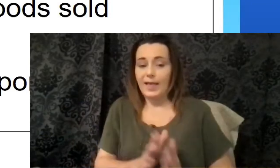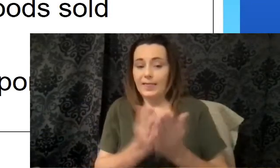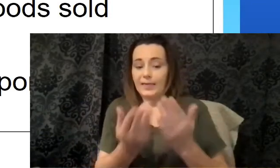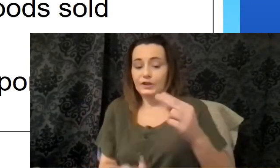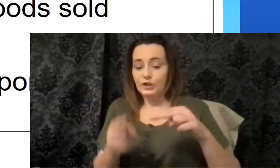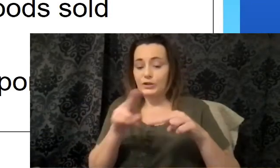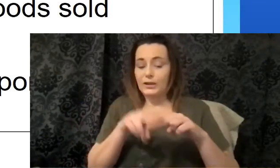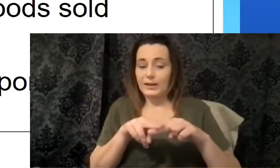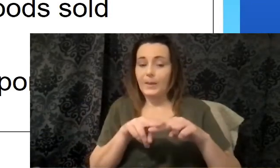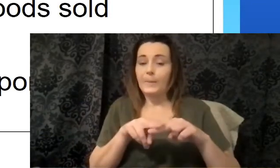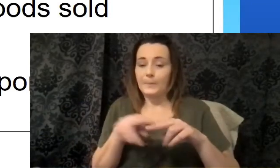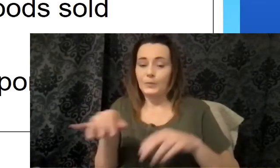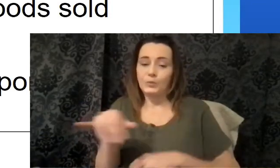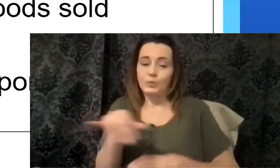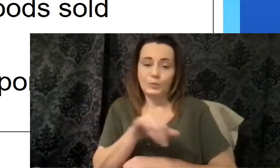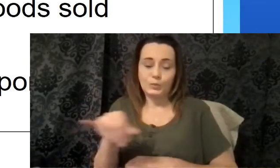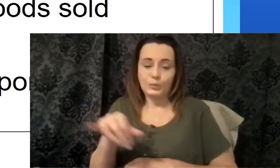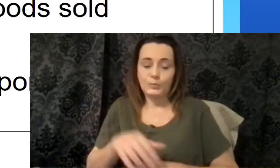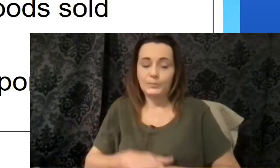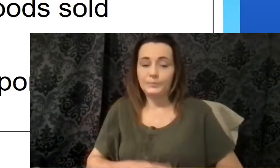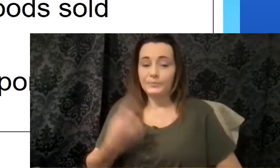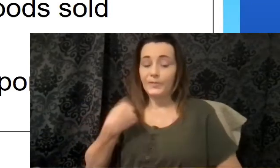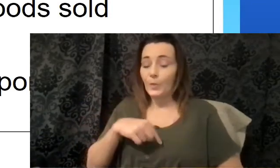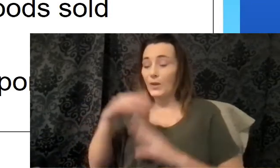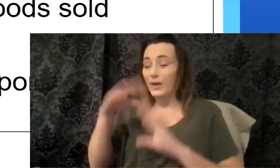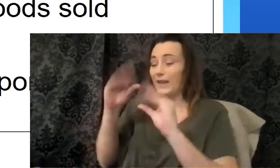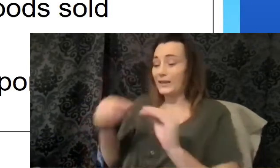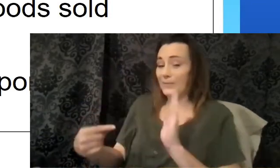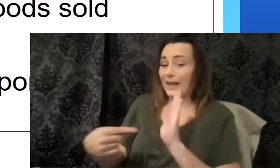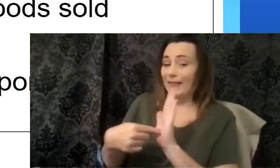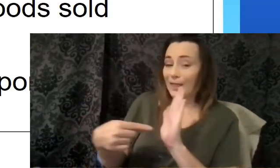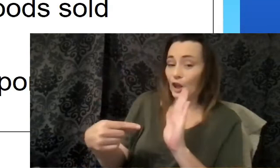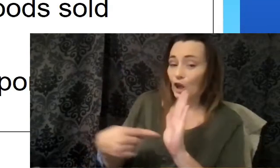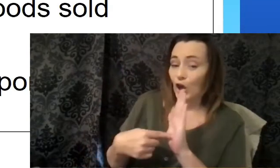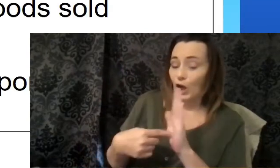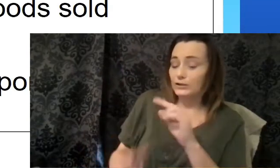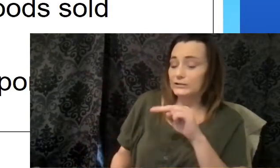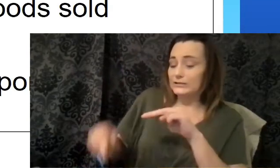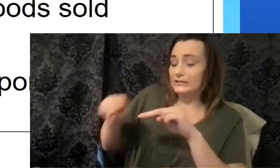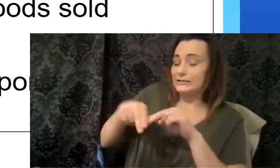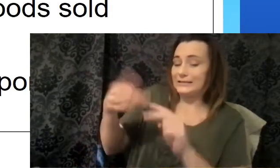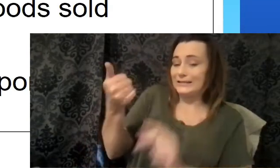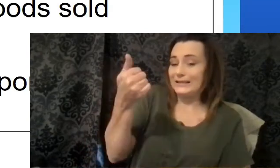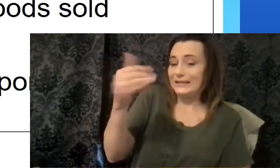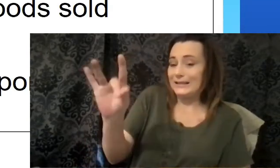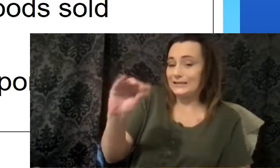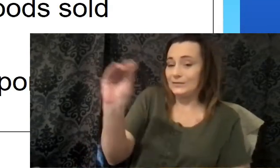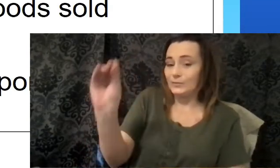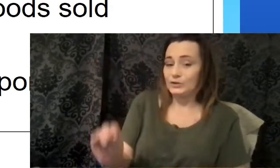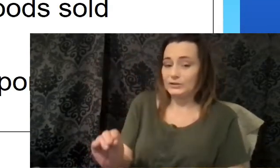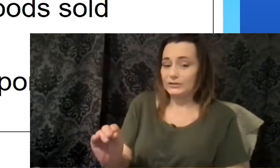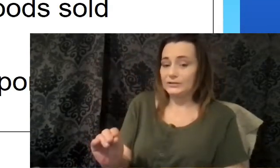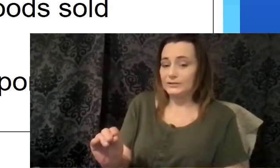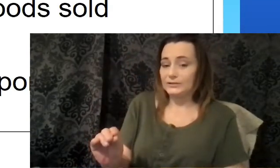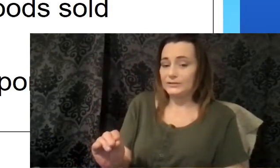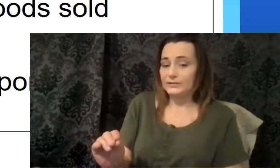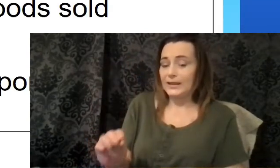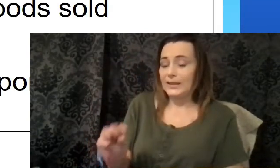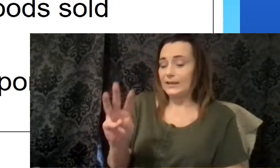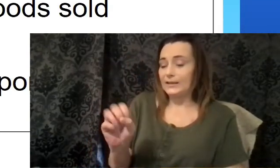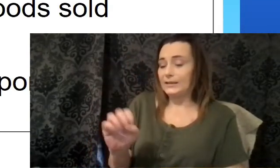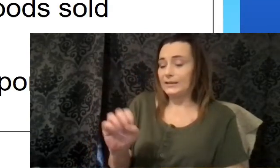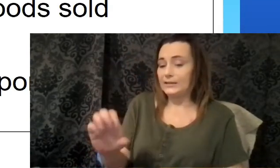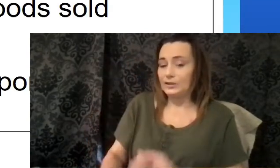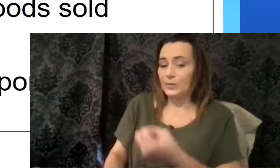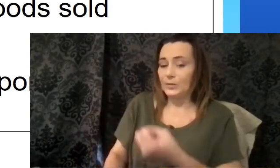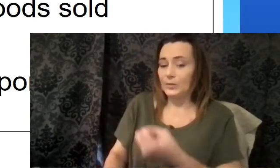up as well. And we expect the cost of goods to go up by 18%, and conference support by